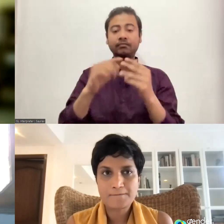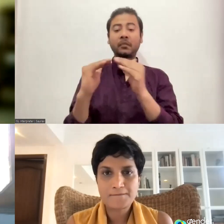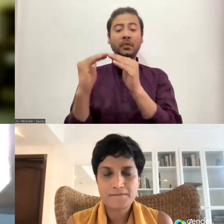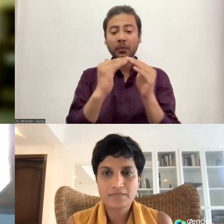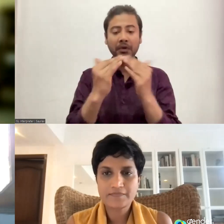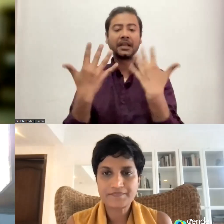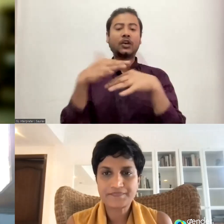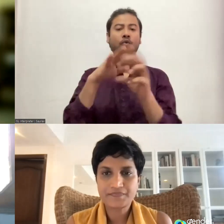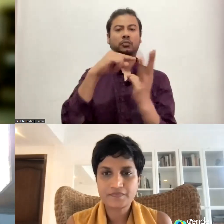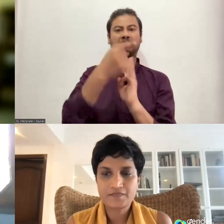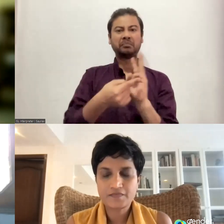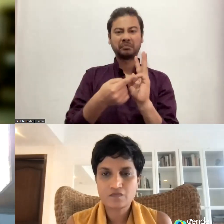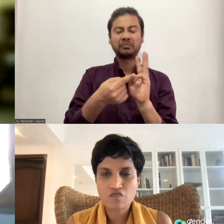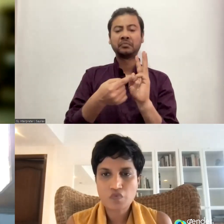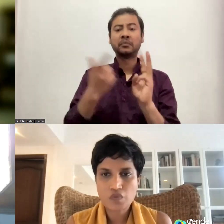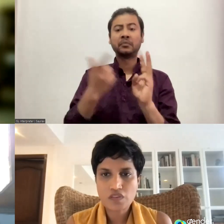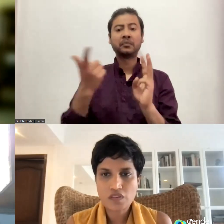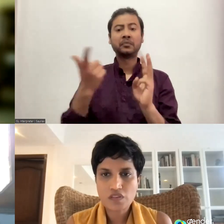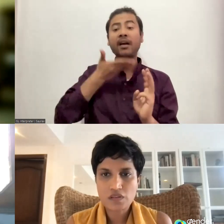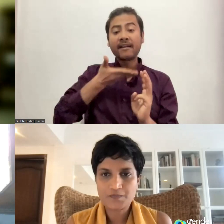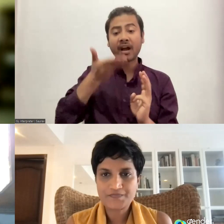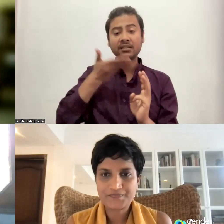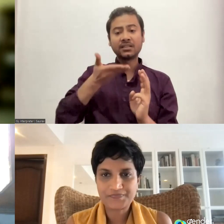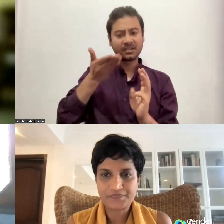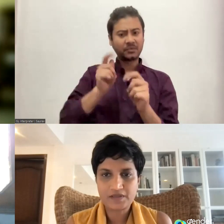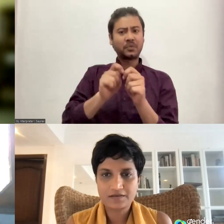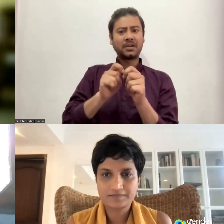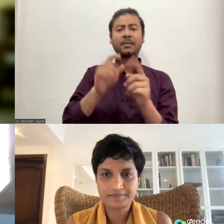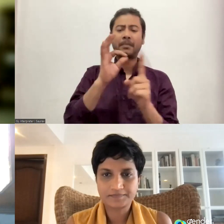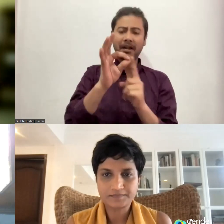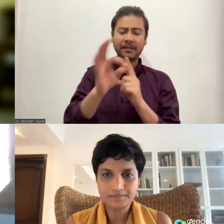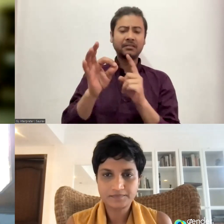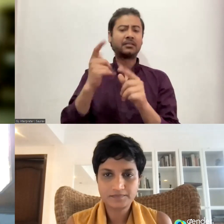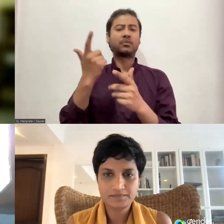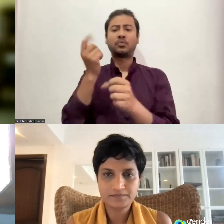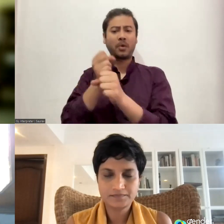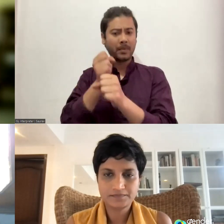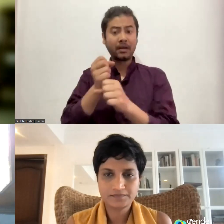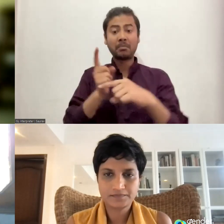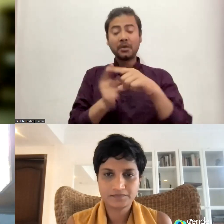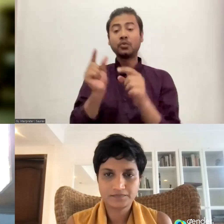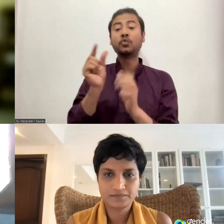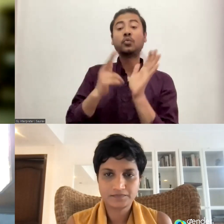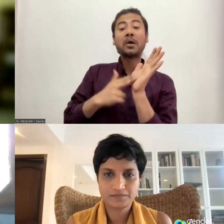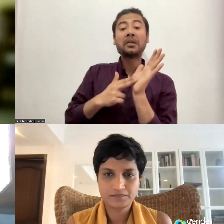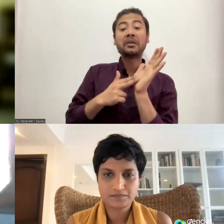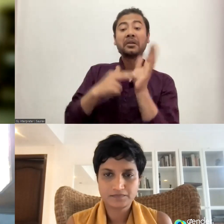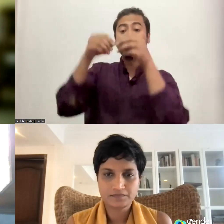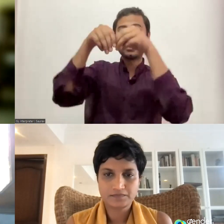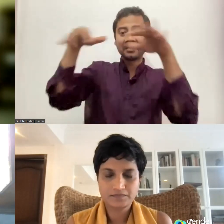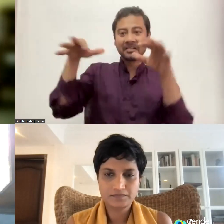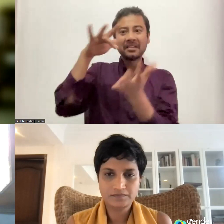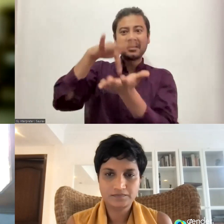organizations, including several UN agencies, to evaluate and assess the impact of their workplace policies, practices,